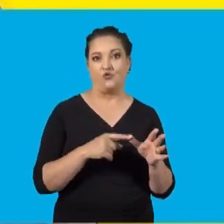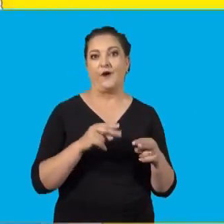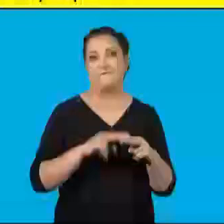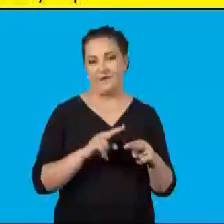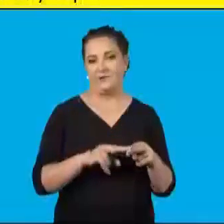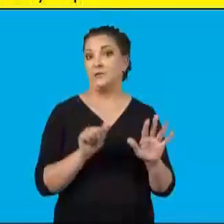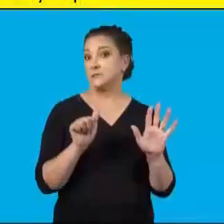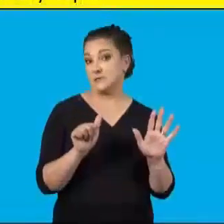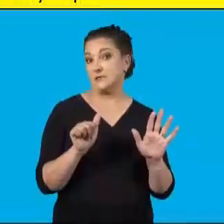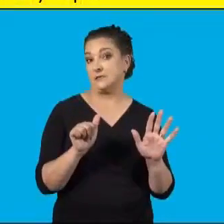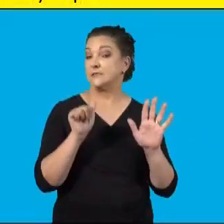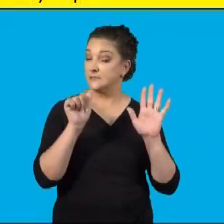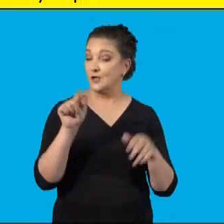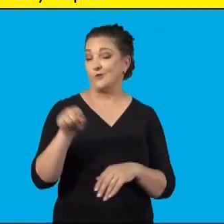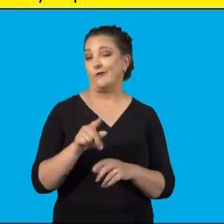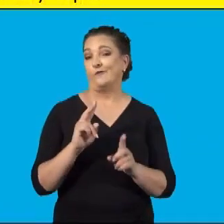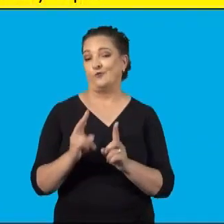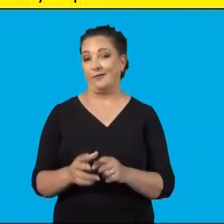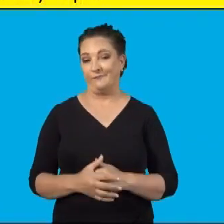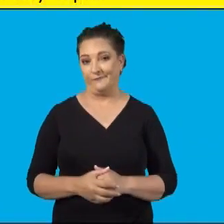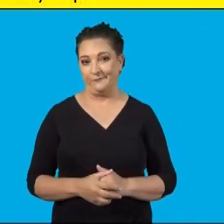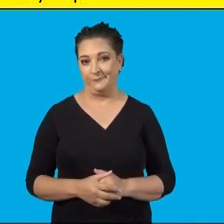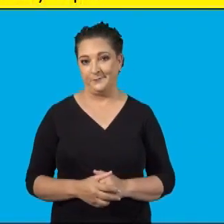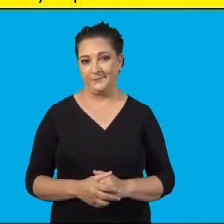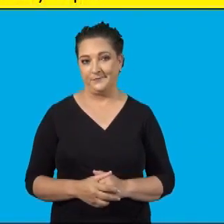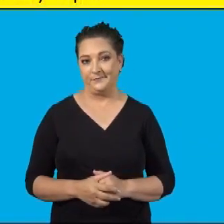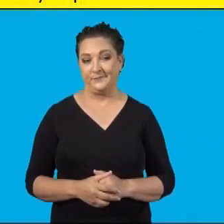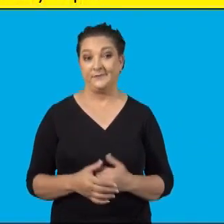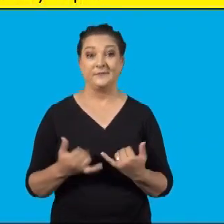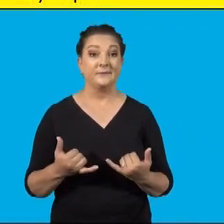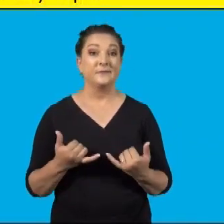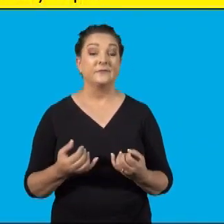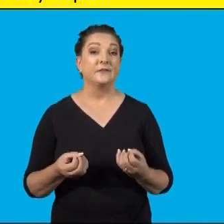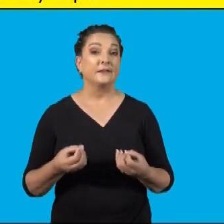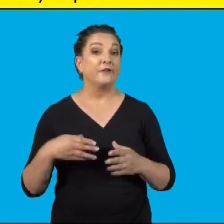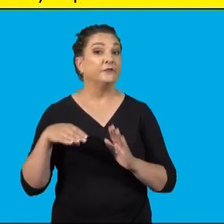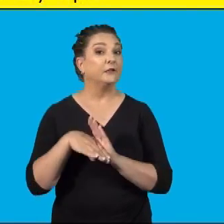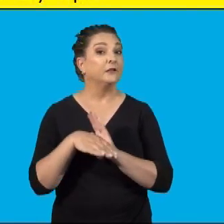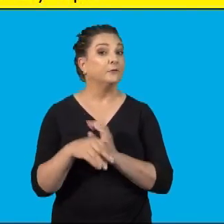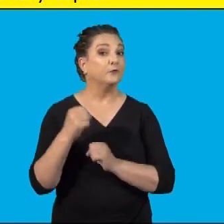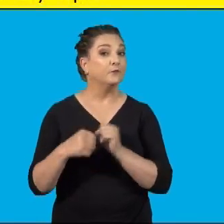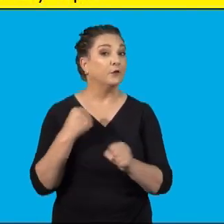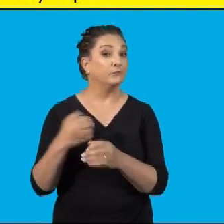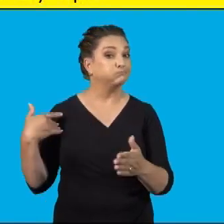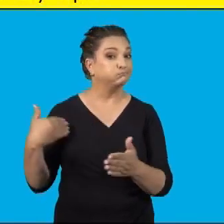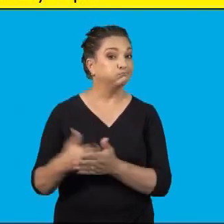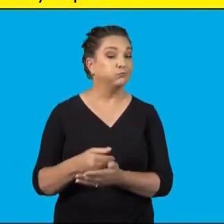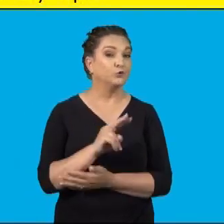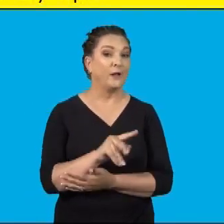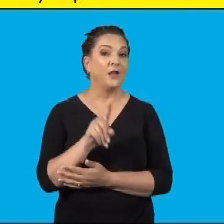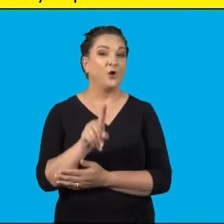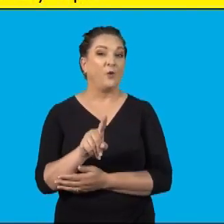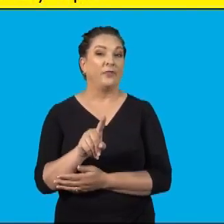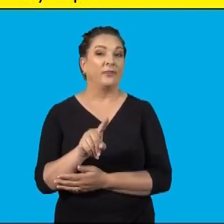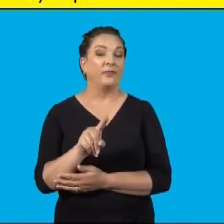I have February here. That is 6 over 12. And then that is now going to give me my depreciation for the year, which